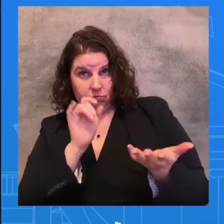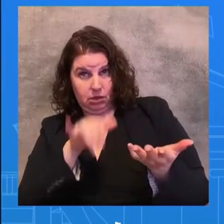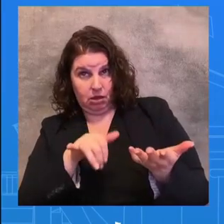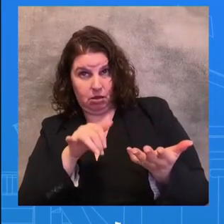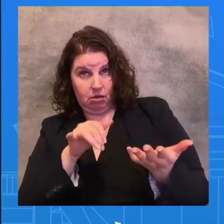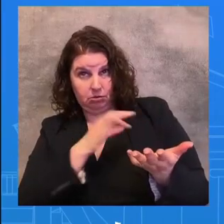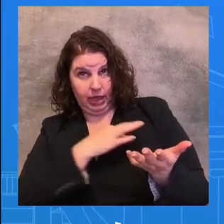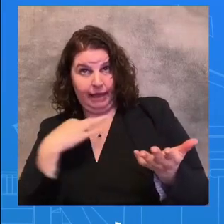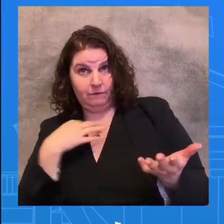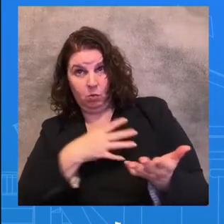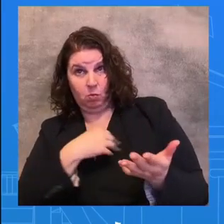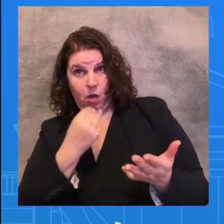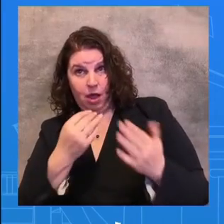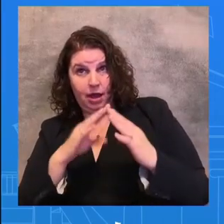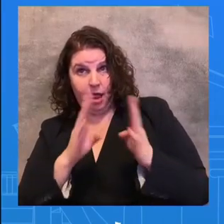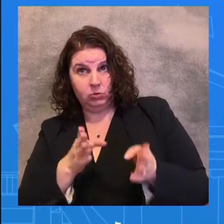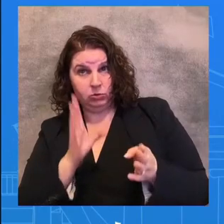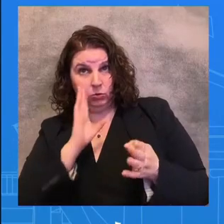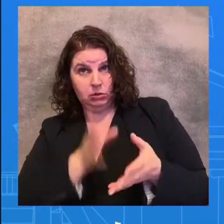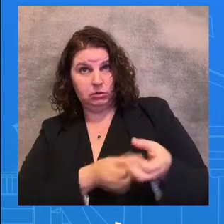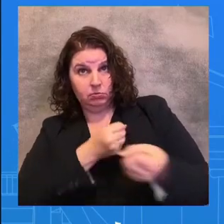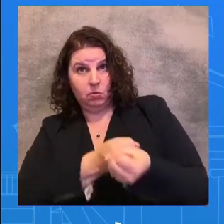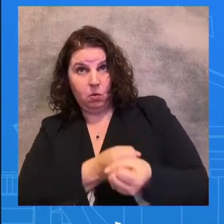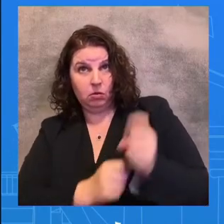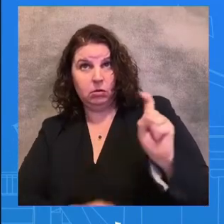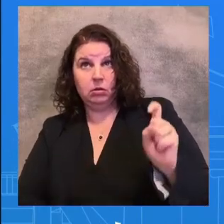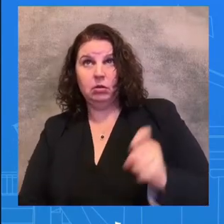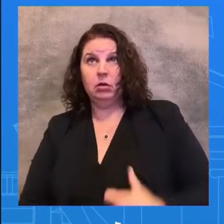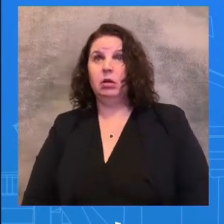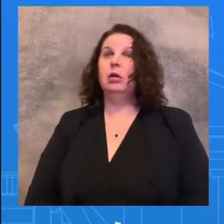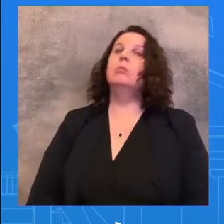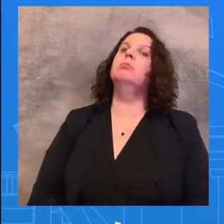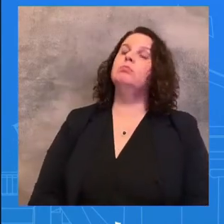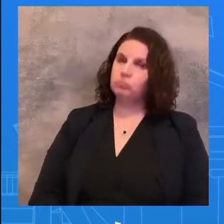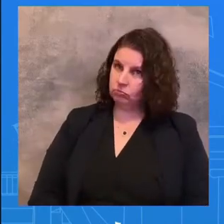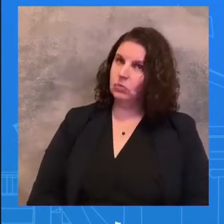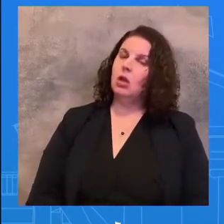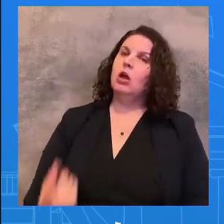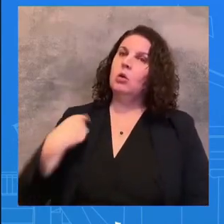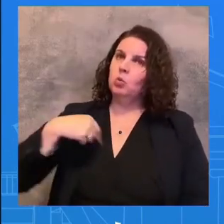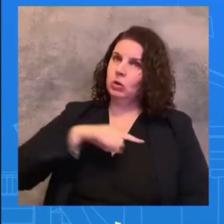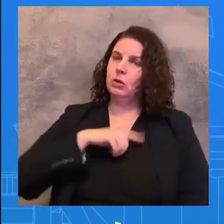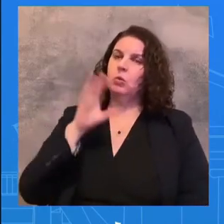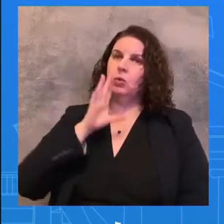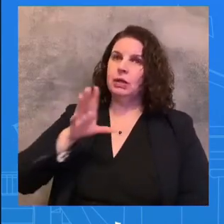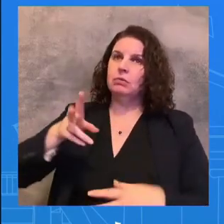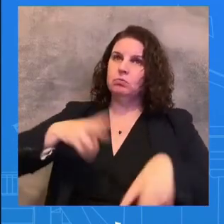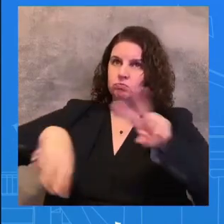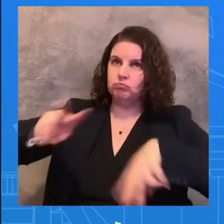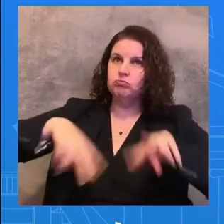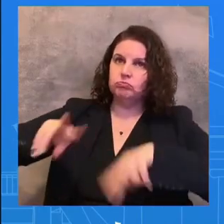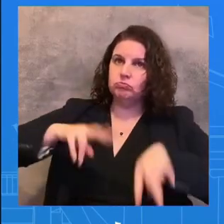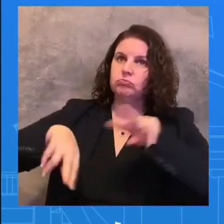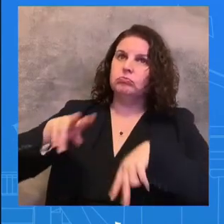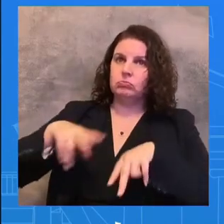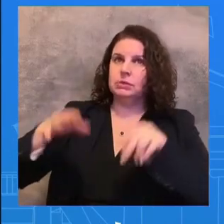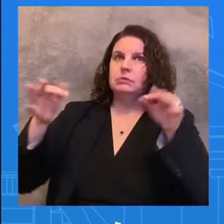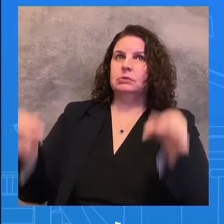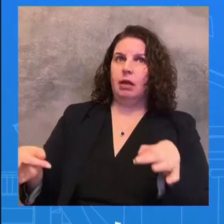reviewing the opinion, obviously, that just occurred. I do want to note a couple of things that as recently as